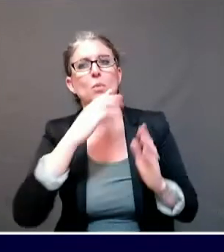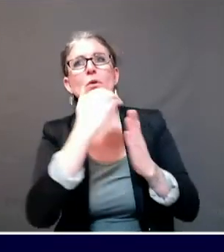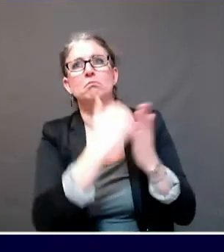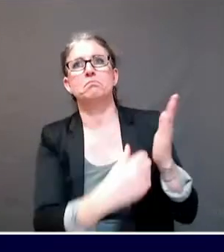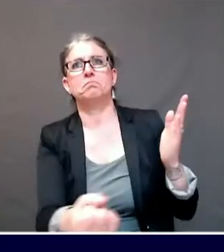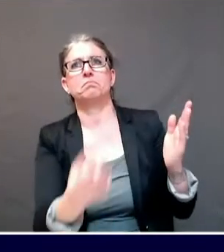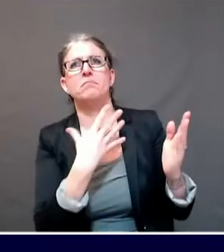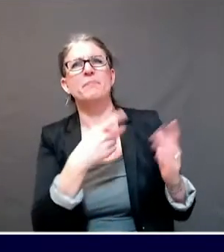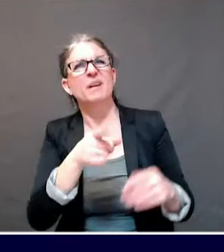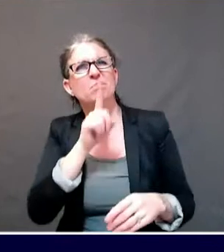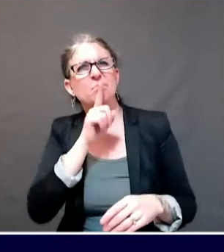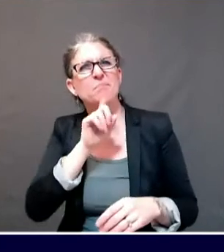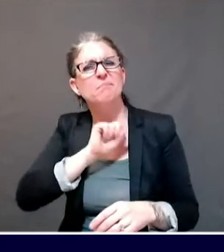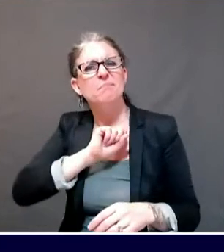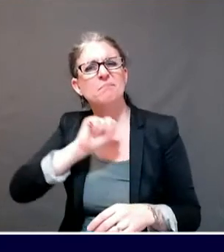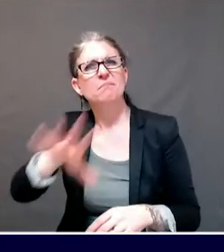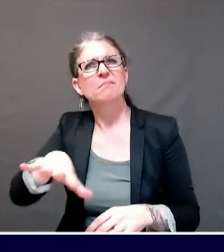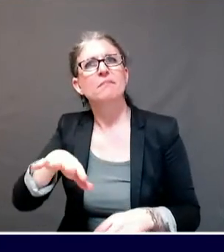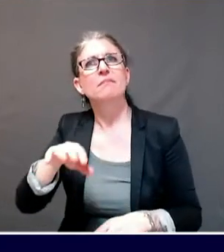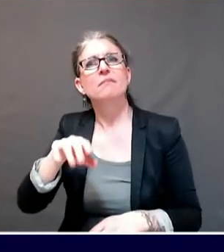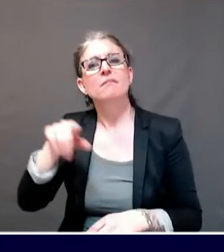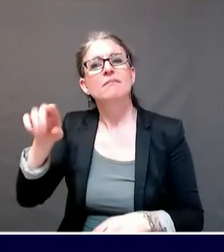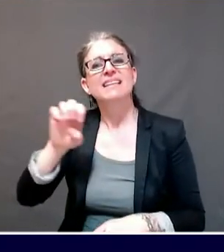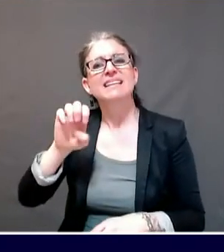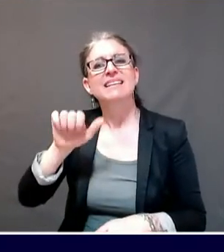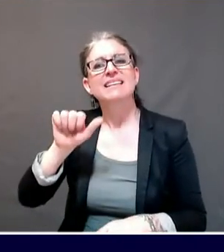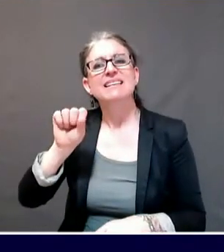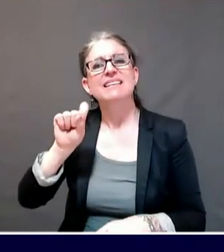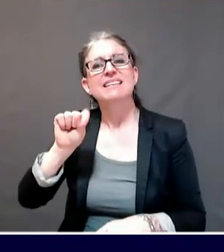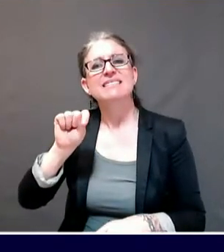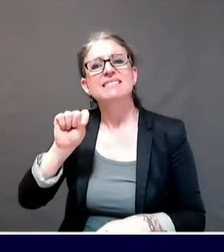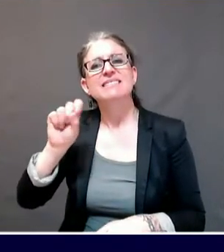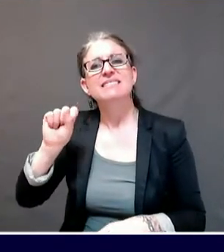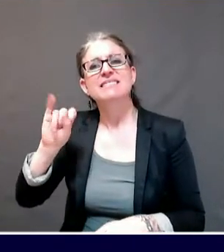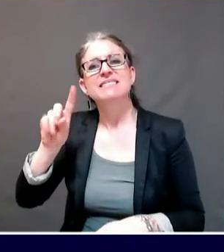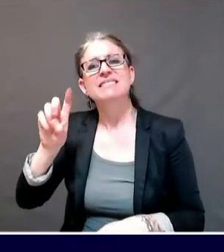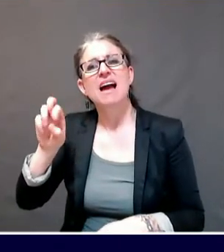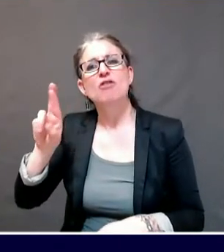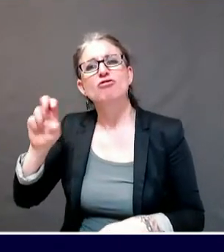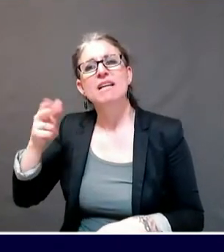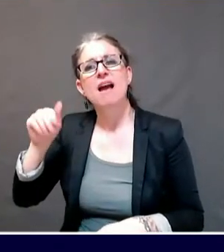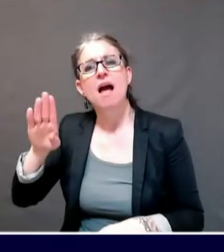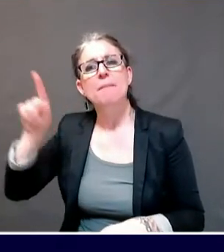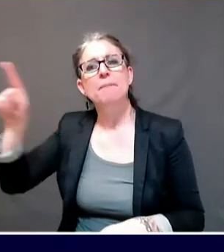Bangor, and then Katahdin Healthcare in Millinocket. Sure. The